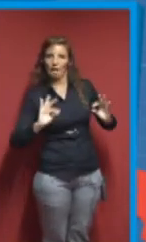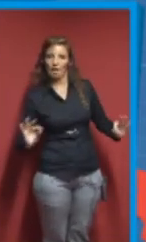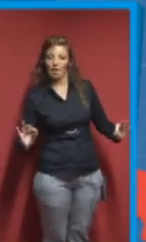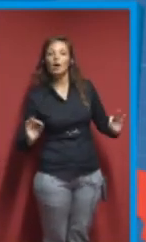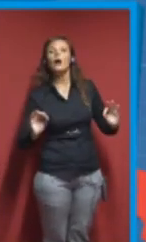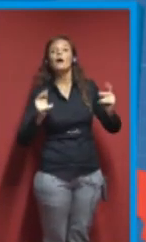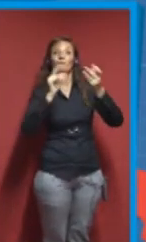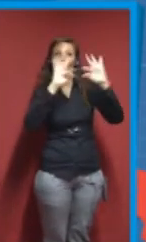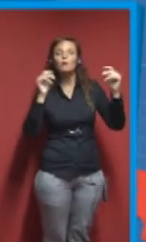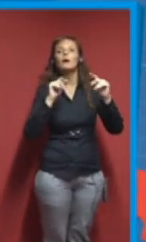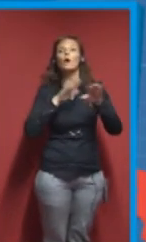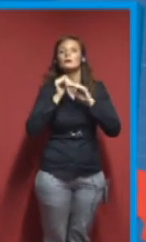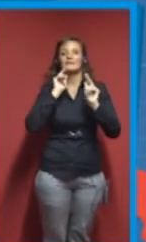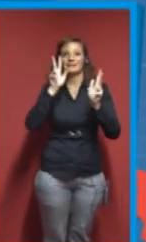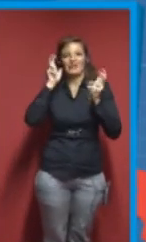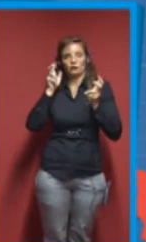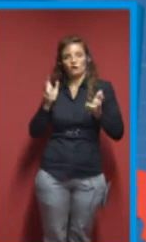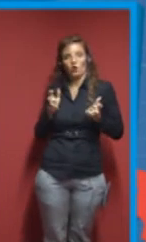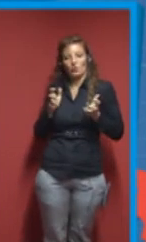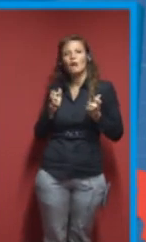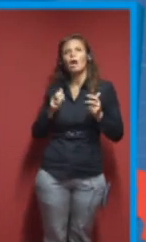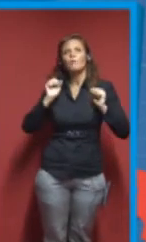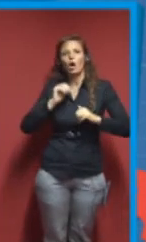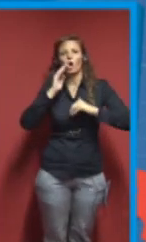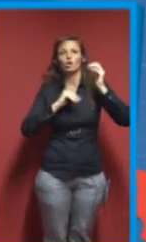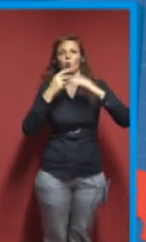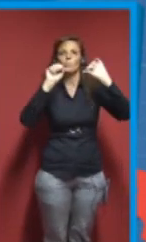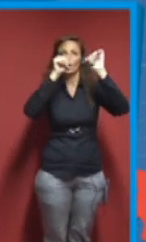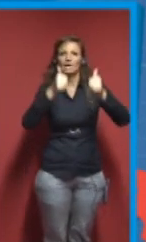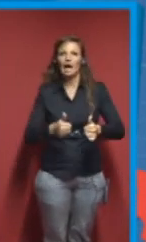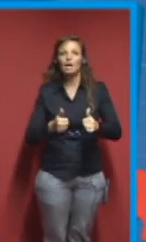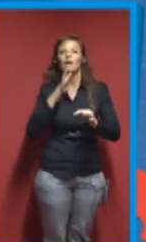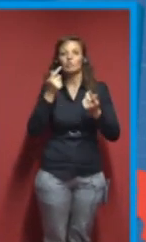that we could build very good models that would predict flight. And not only that,